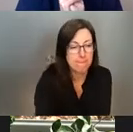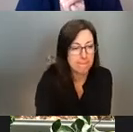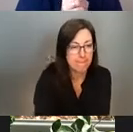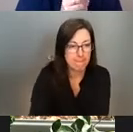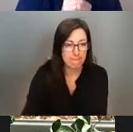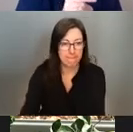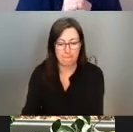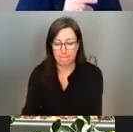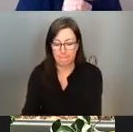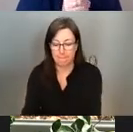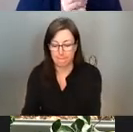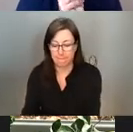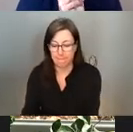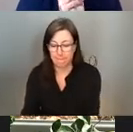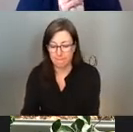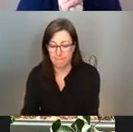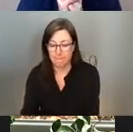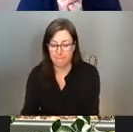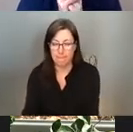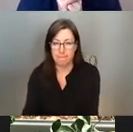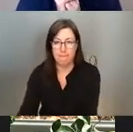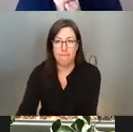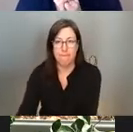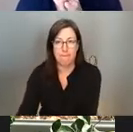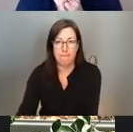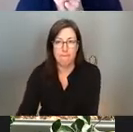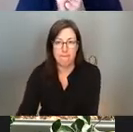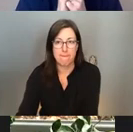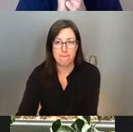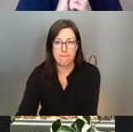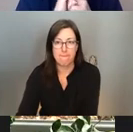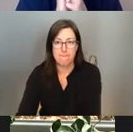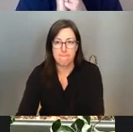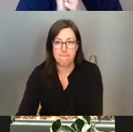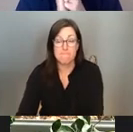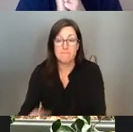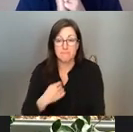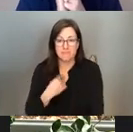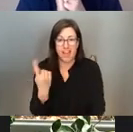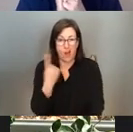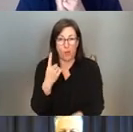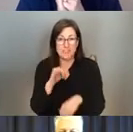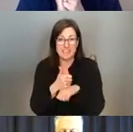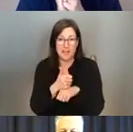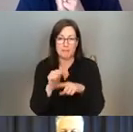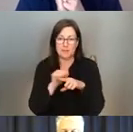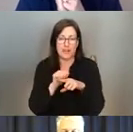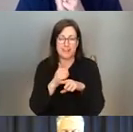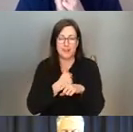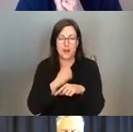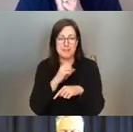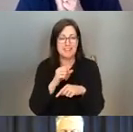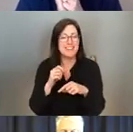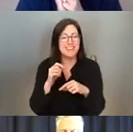So I do want to talk too about the importance of training. I always set up training with teams.